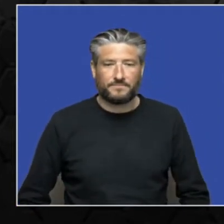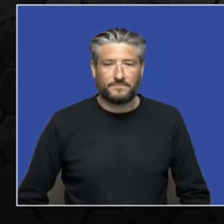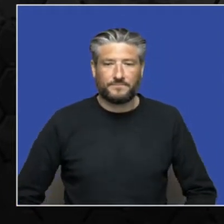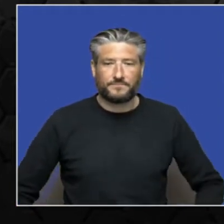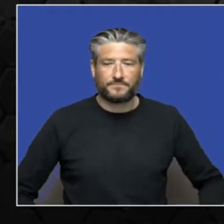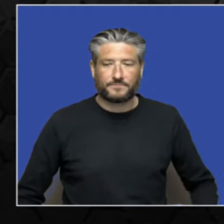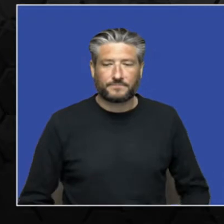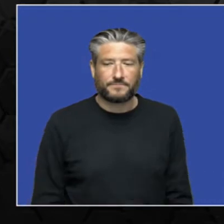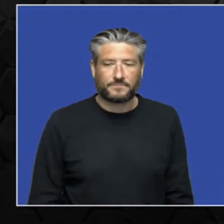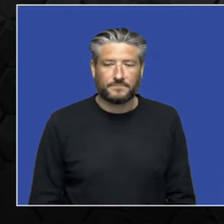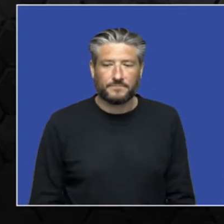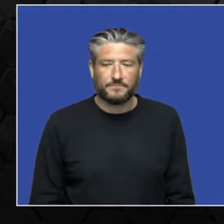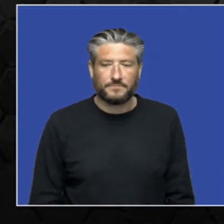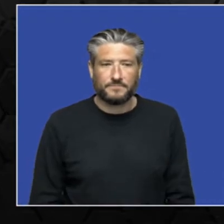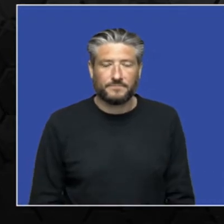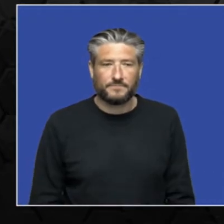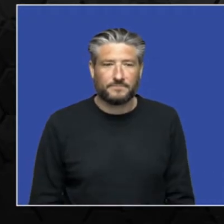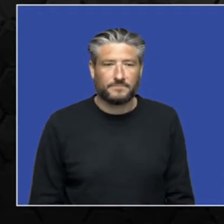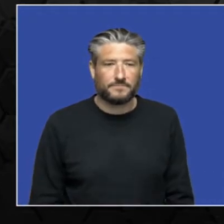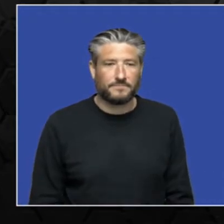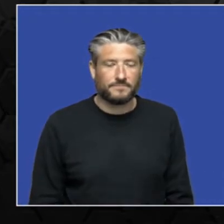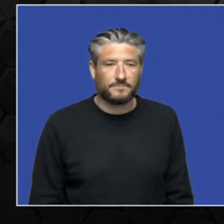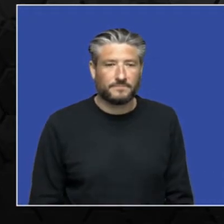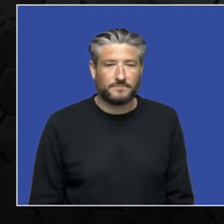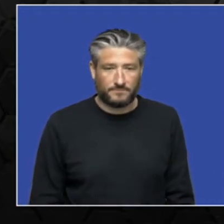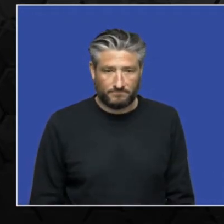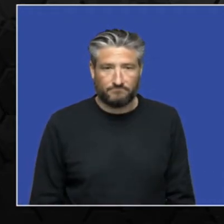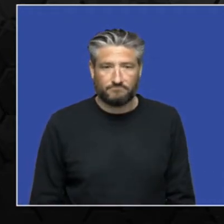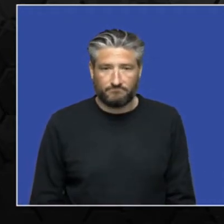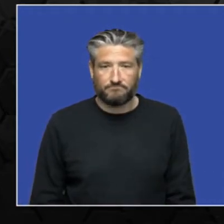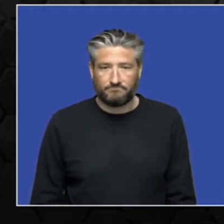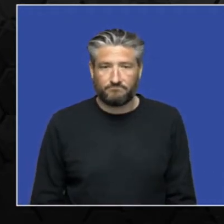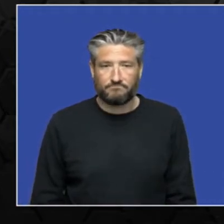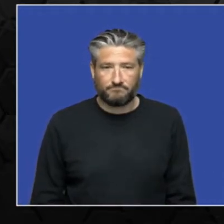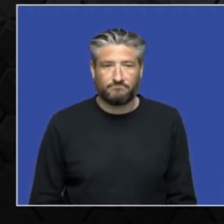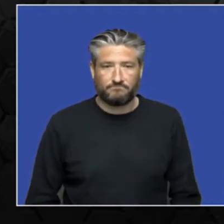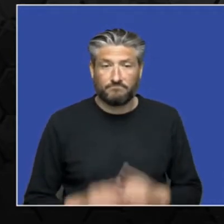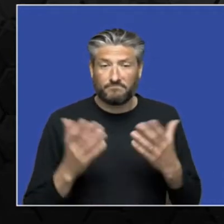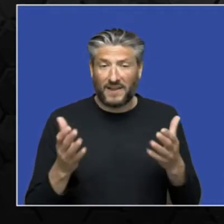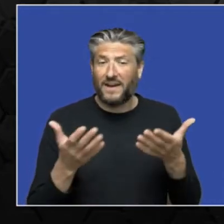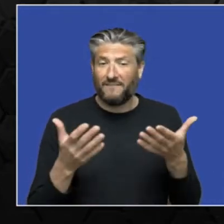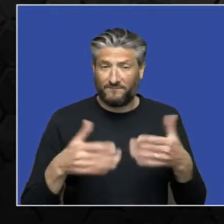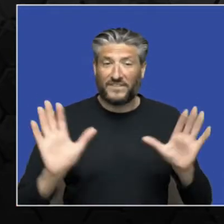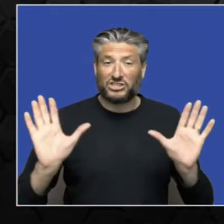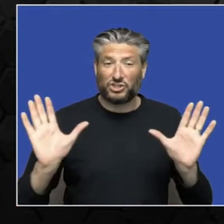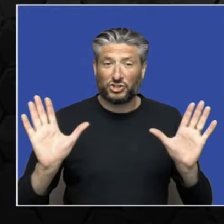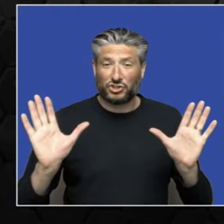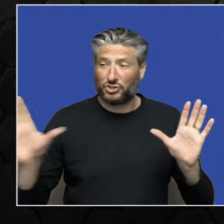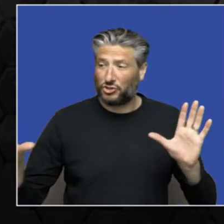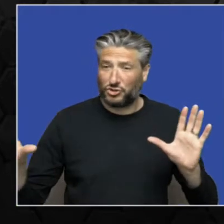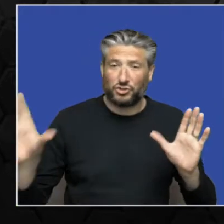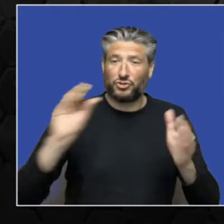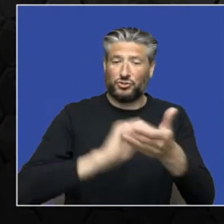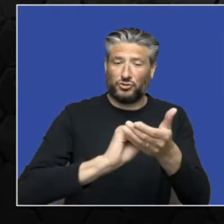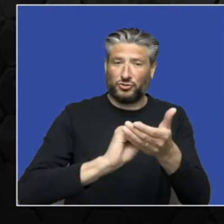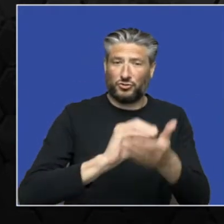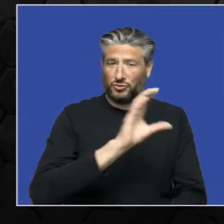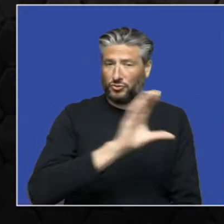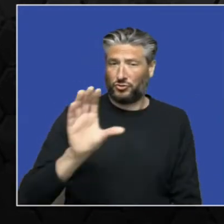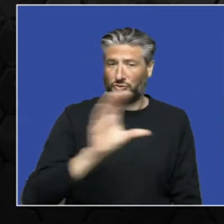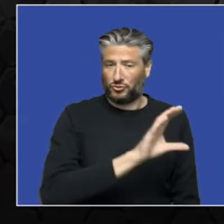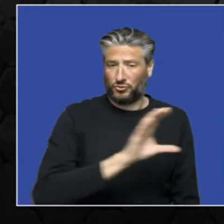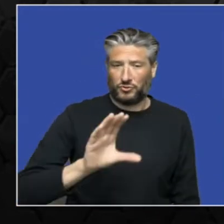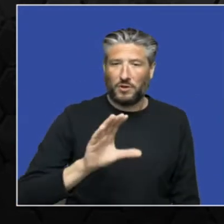uploaded, we will see them here in the pane and we can label them. So for each